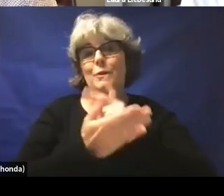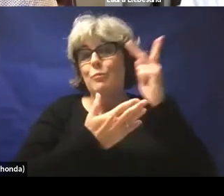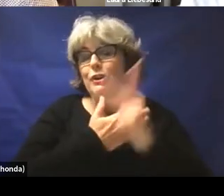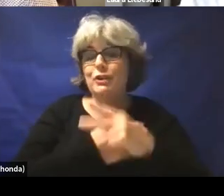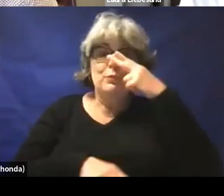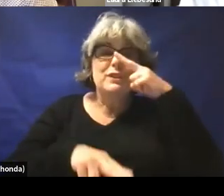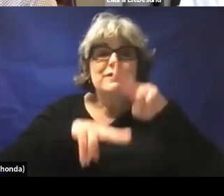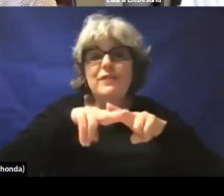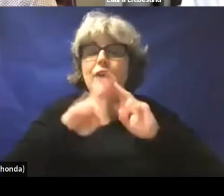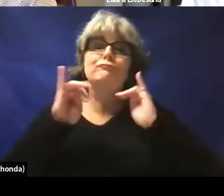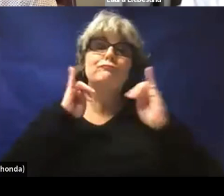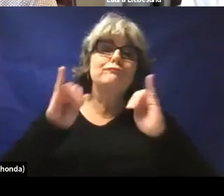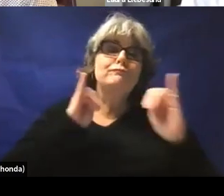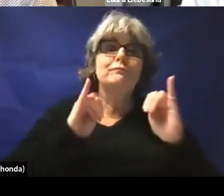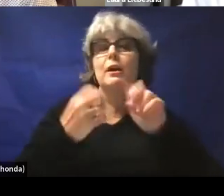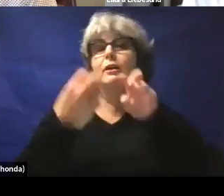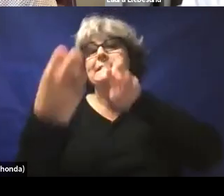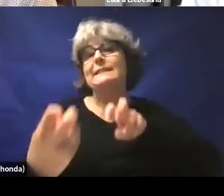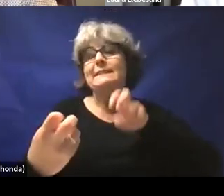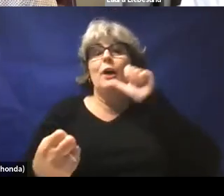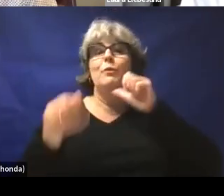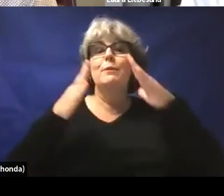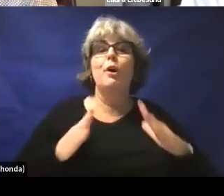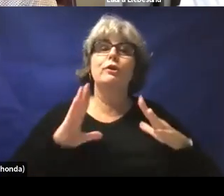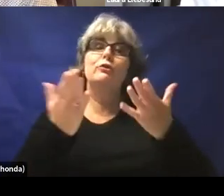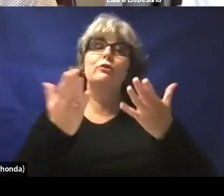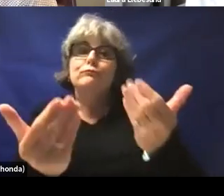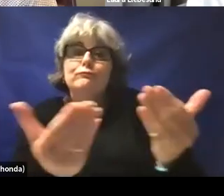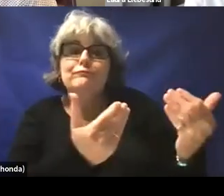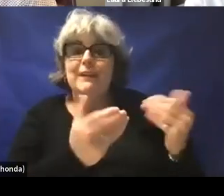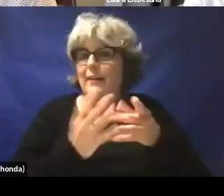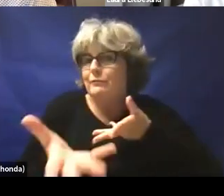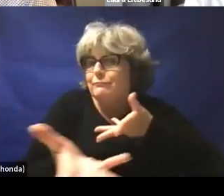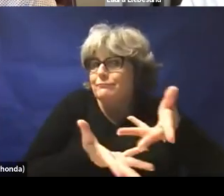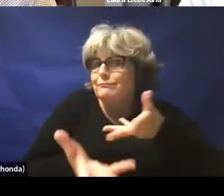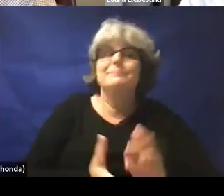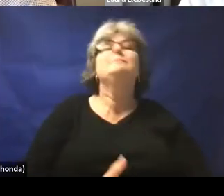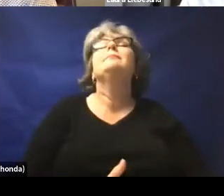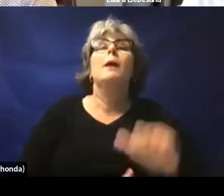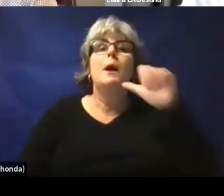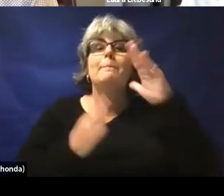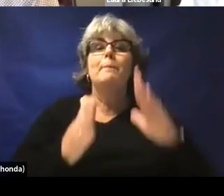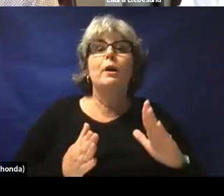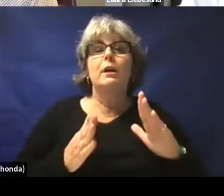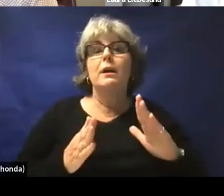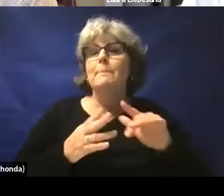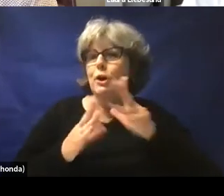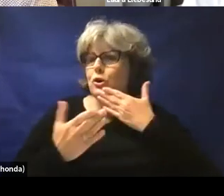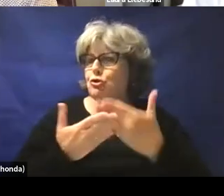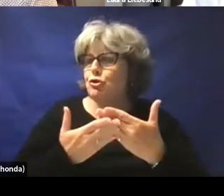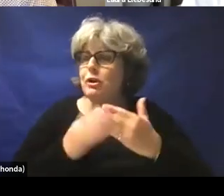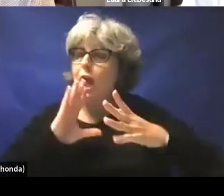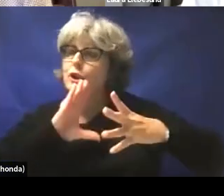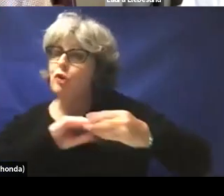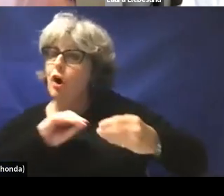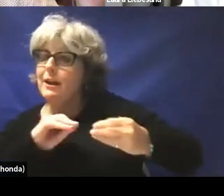I said earlier, who doesn't want to sit down with a bartender and, you know, really have a conversation? I think bartenders, they're great talkers, but they're great listeners too, right?